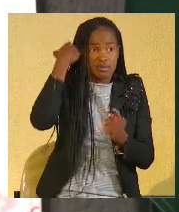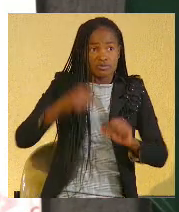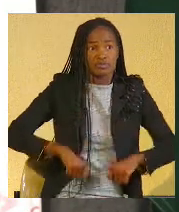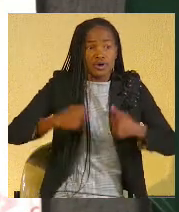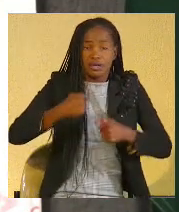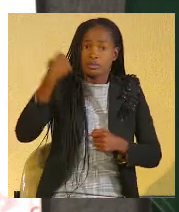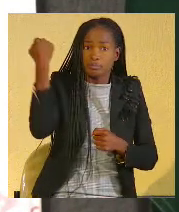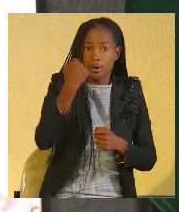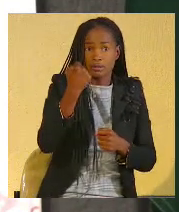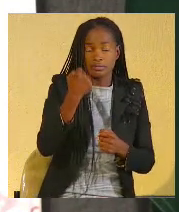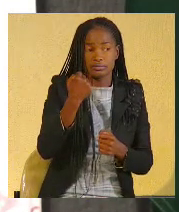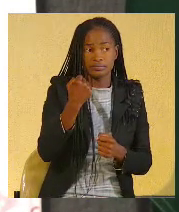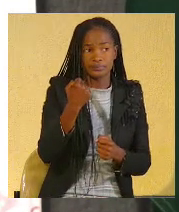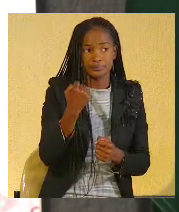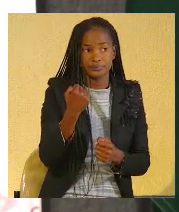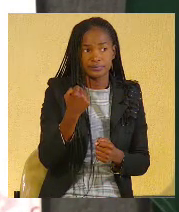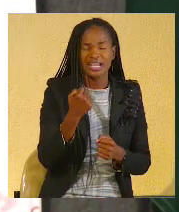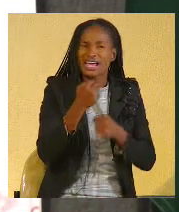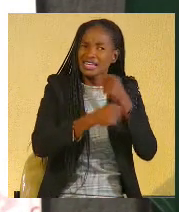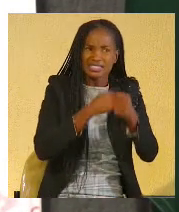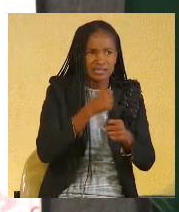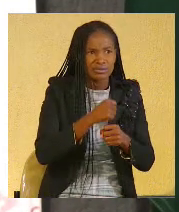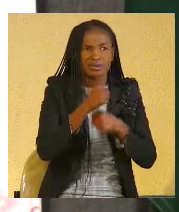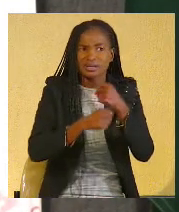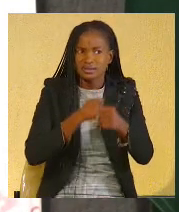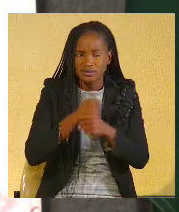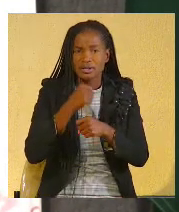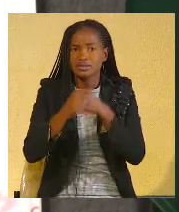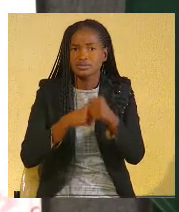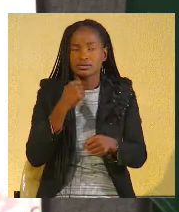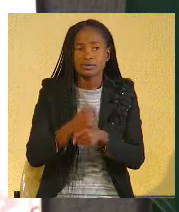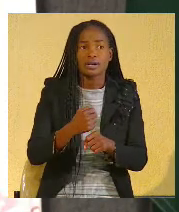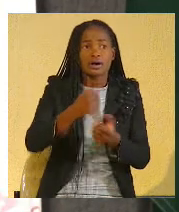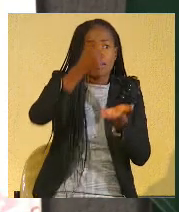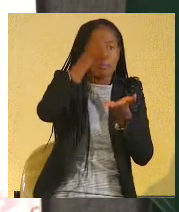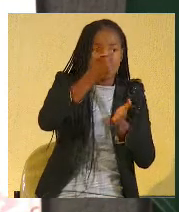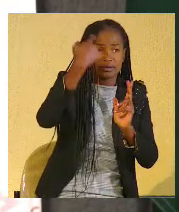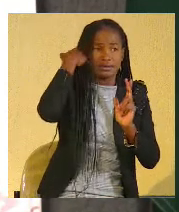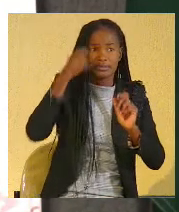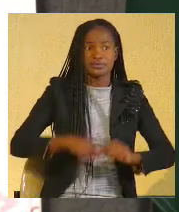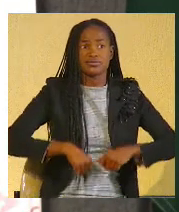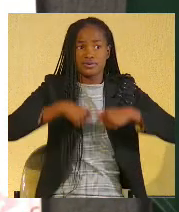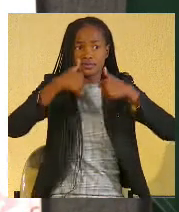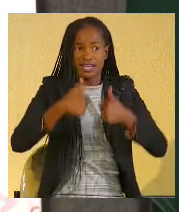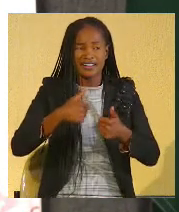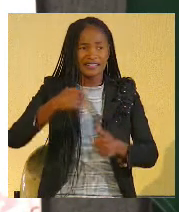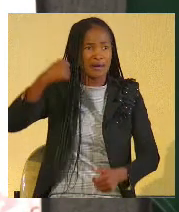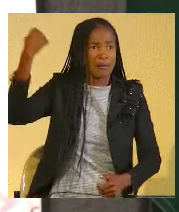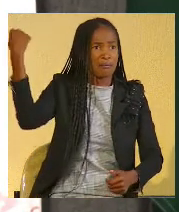at the consecutive annual budgets, the Ministry of Health and Social Services received